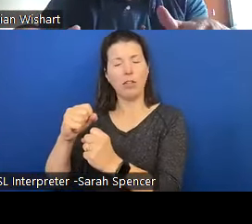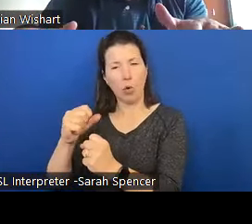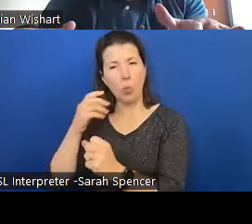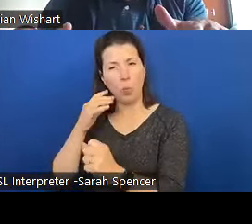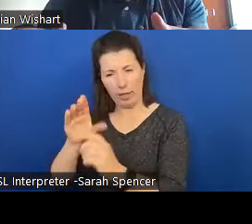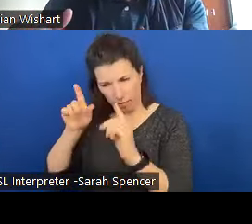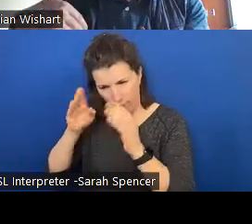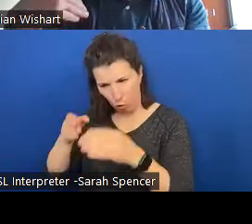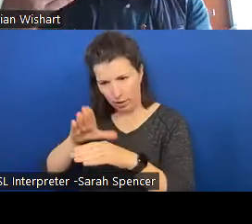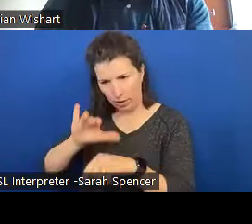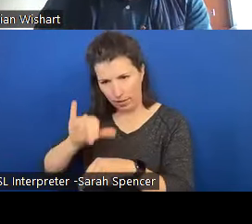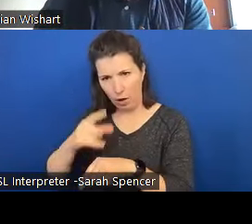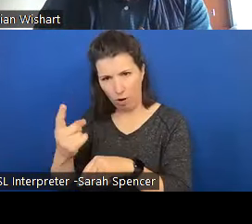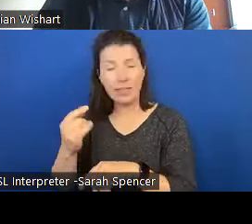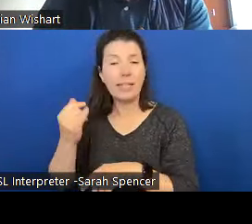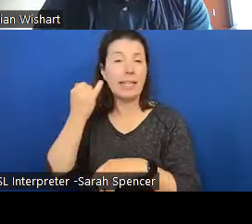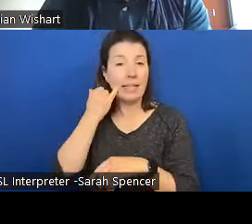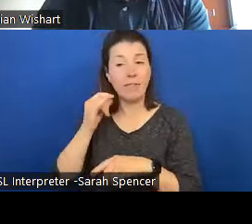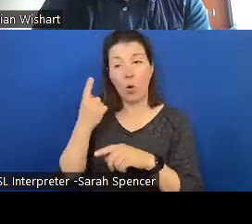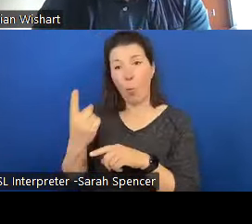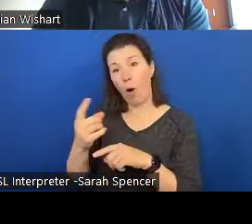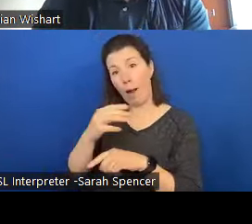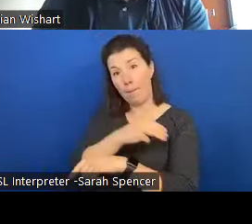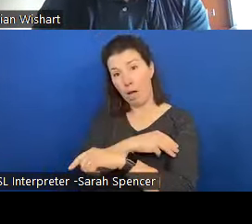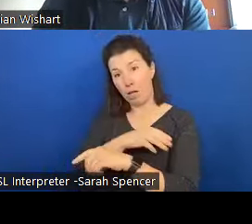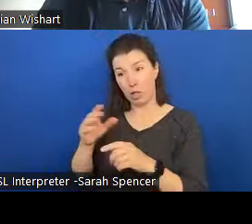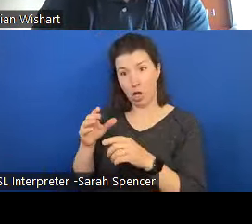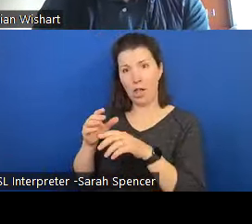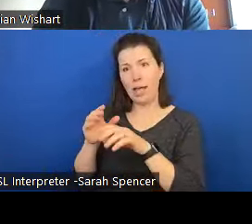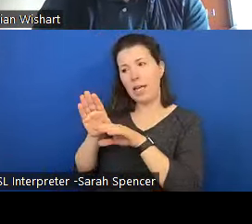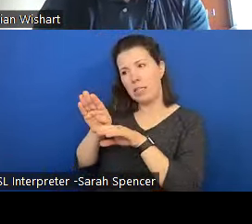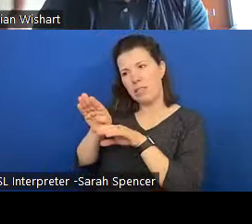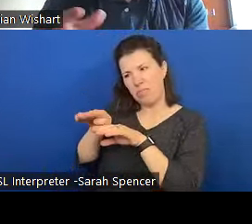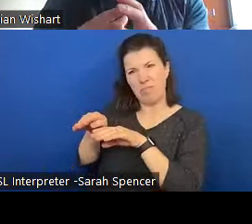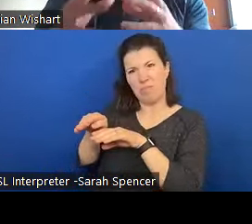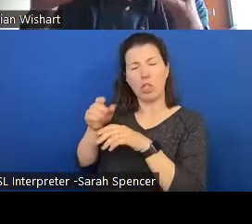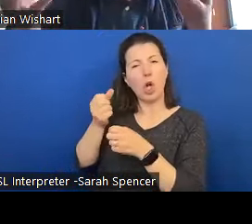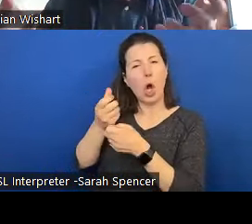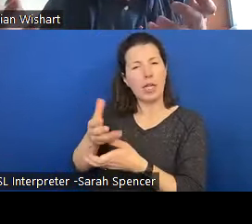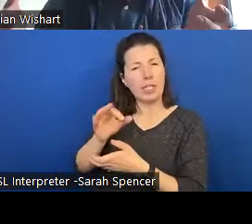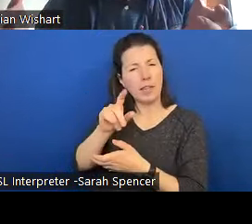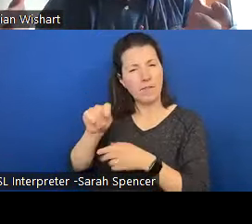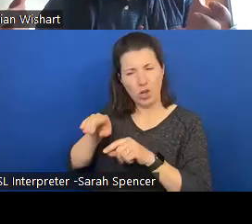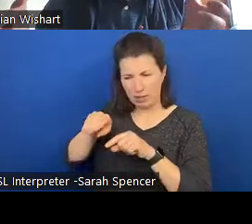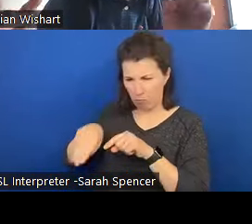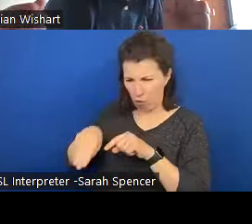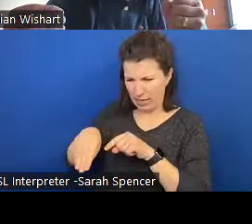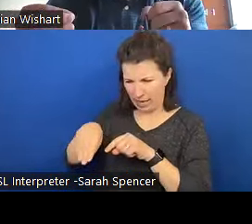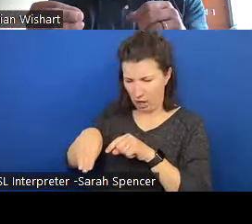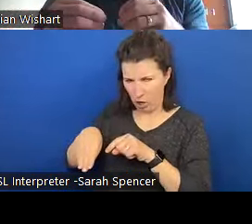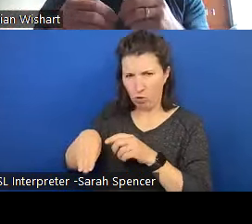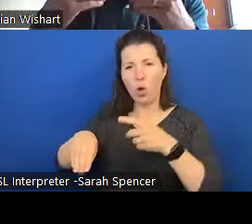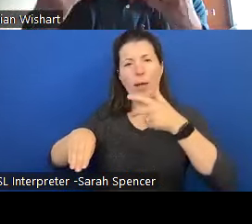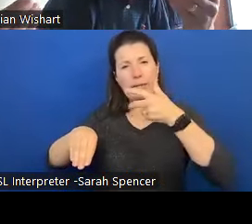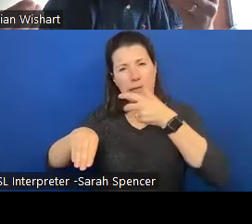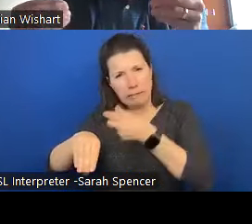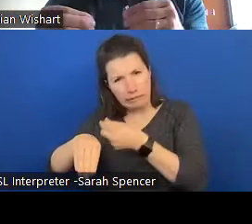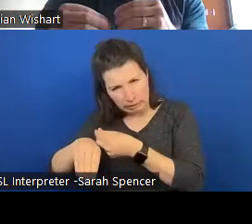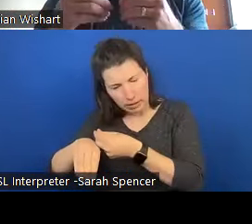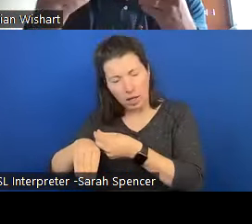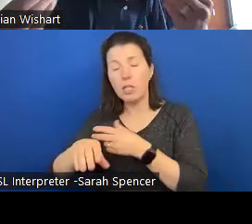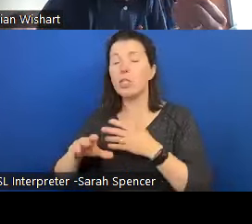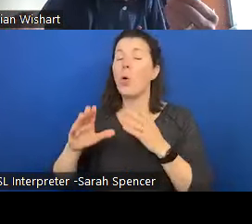pointing our foot down, we can decrease the amount of tone in that muscle. And the hope is that the redundancy in the body, so there's